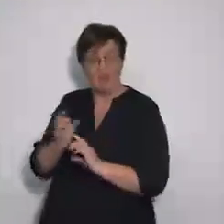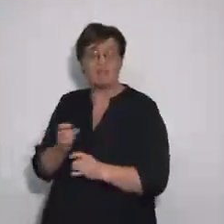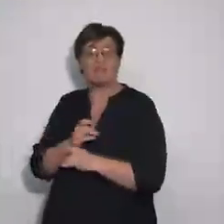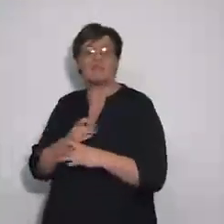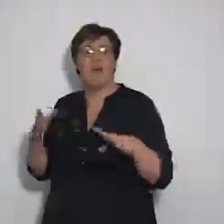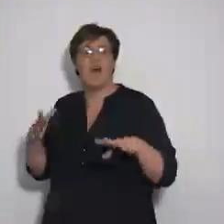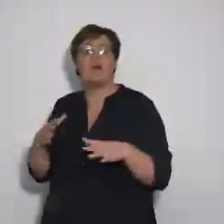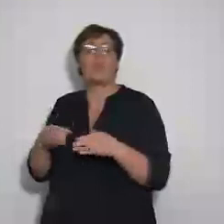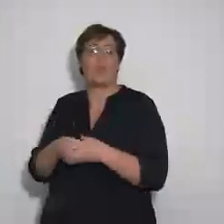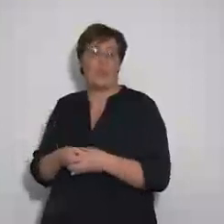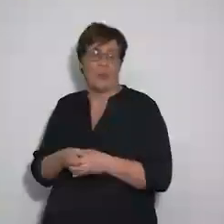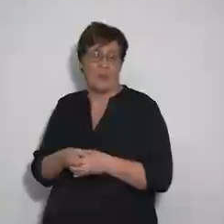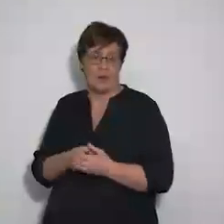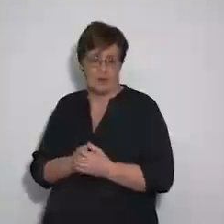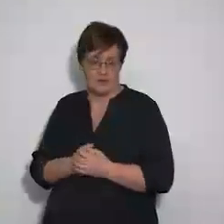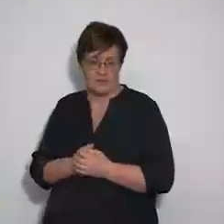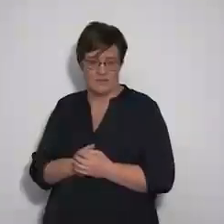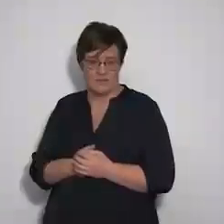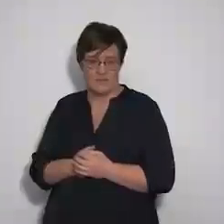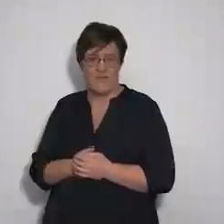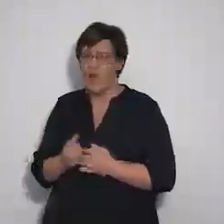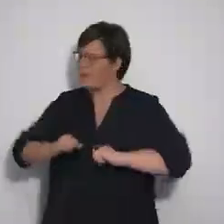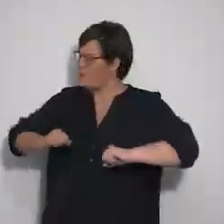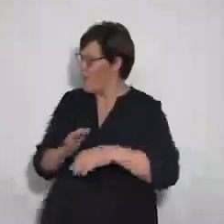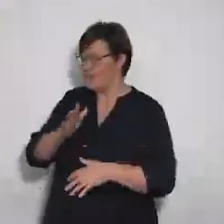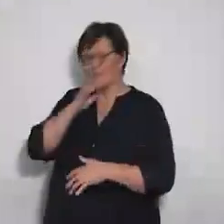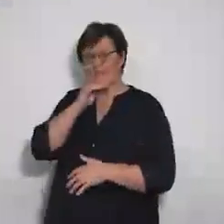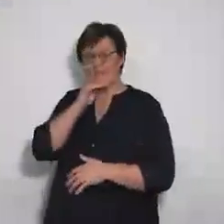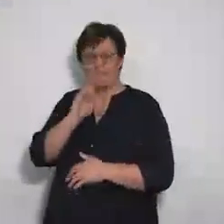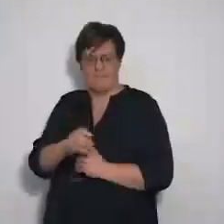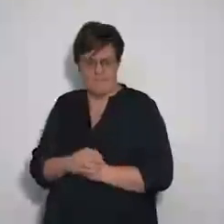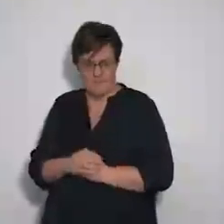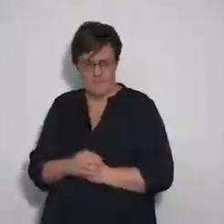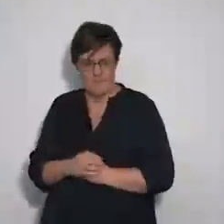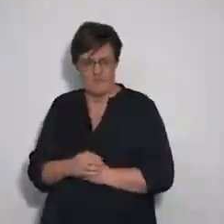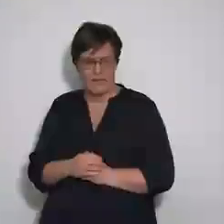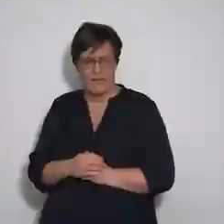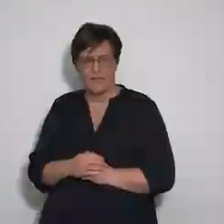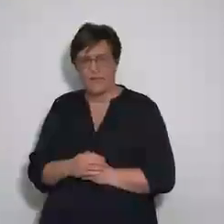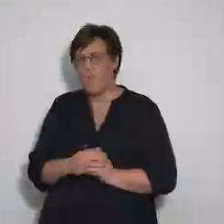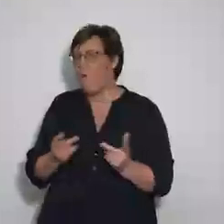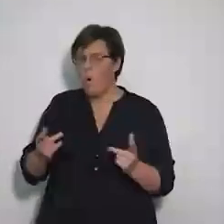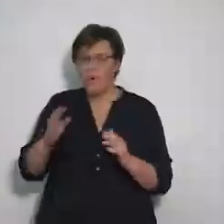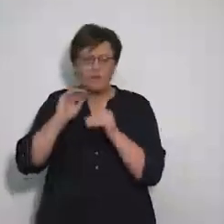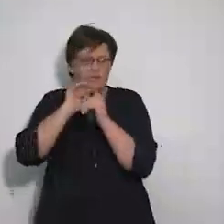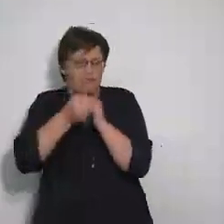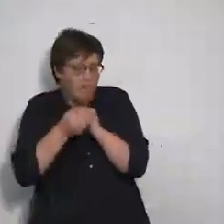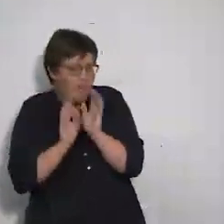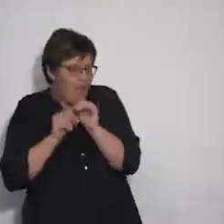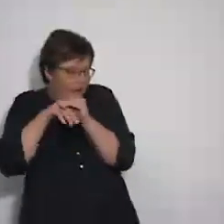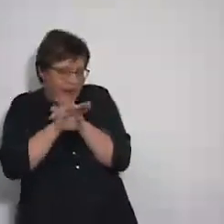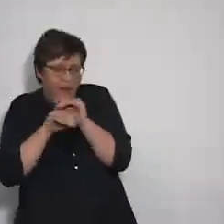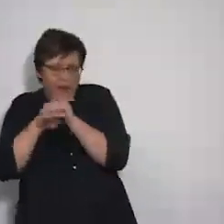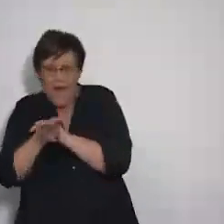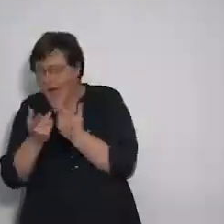area starts small, there's lots of space, there are lots of nesting or